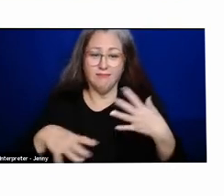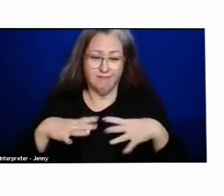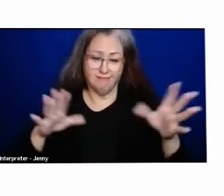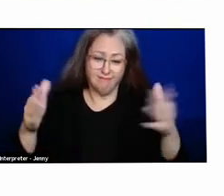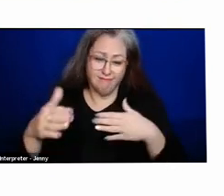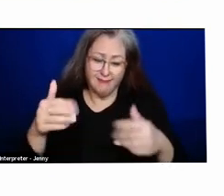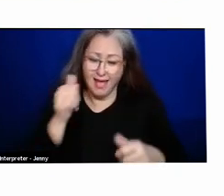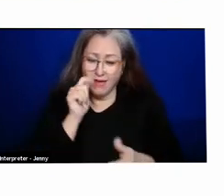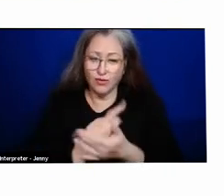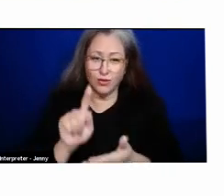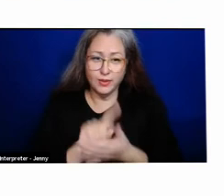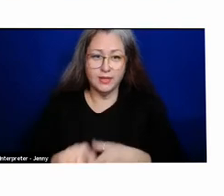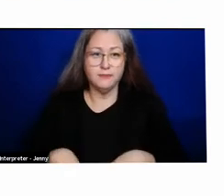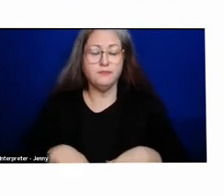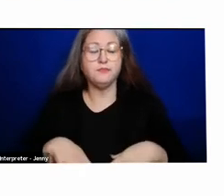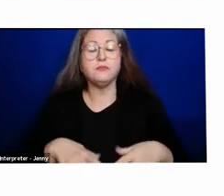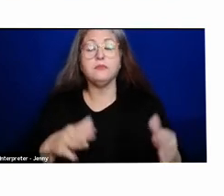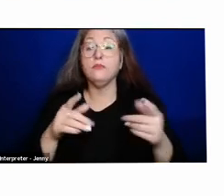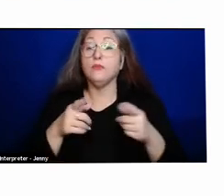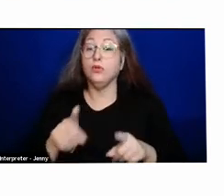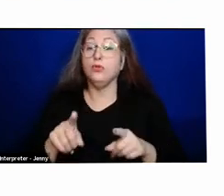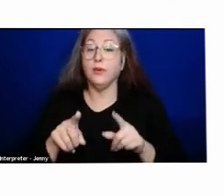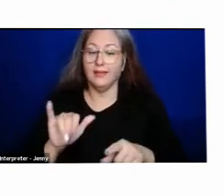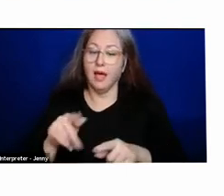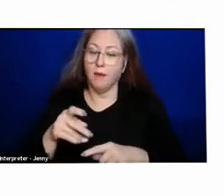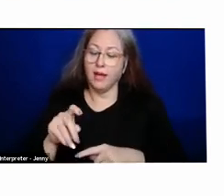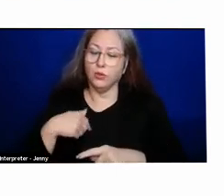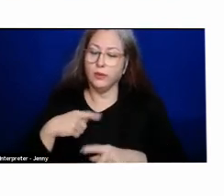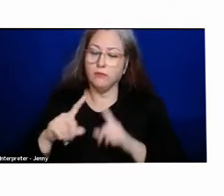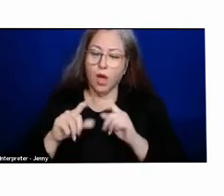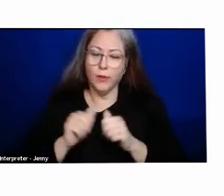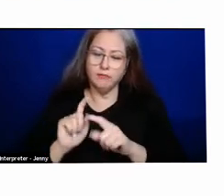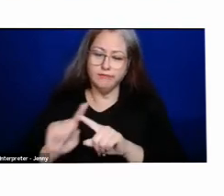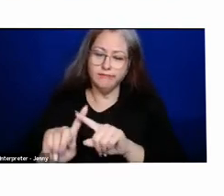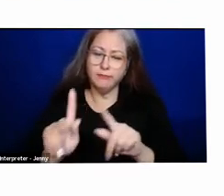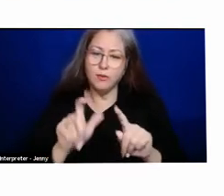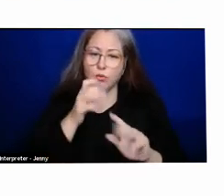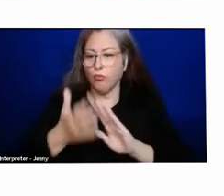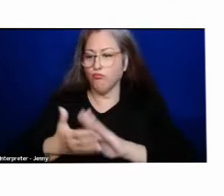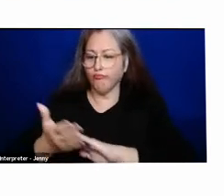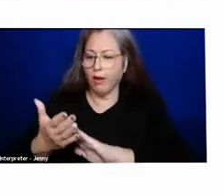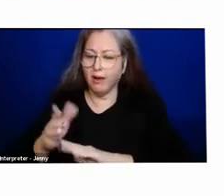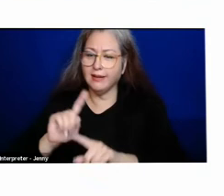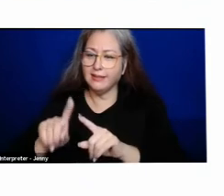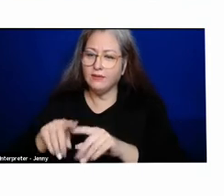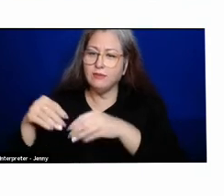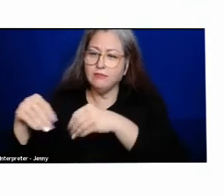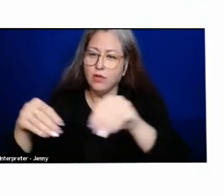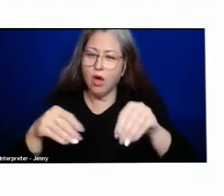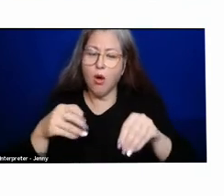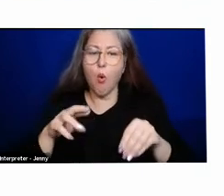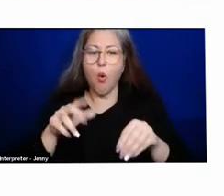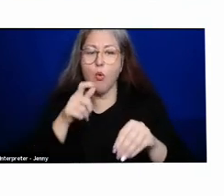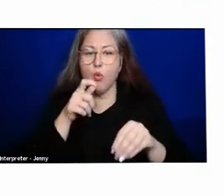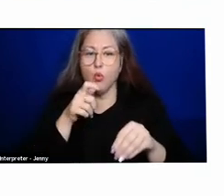So during our podcast, Vintage or Violence, we spoke to different people who operate within this market or people who source